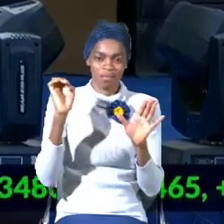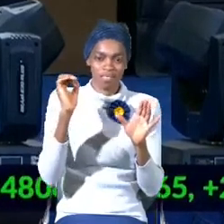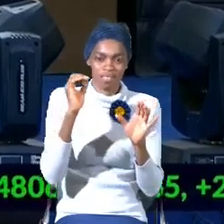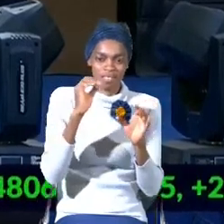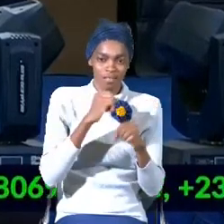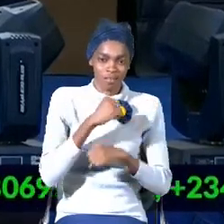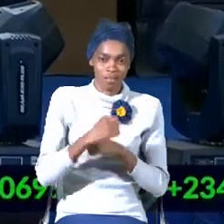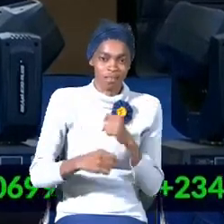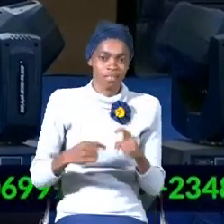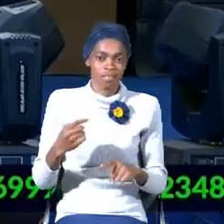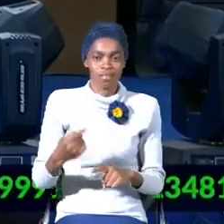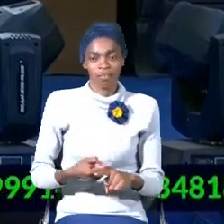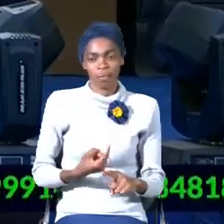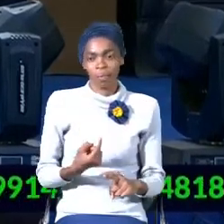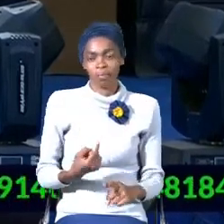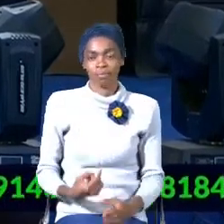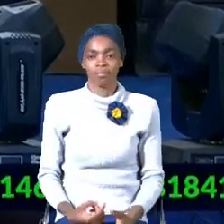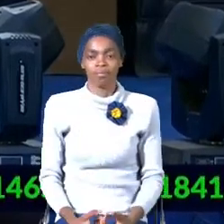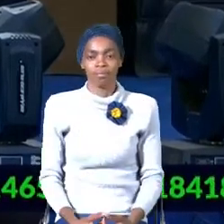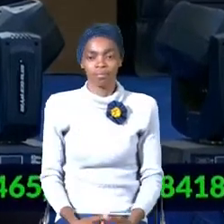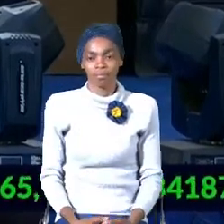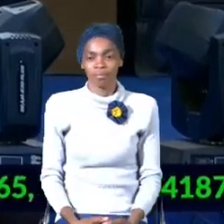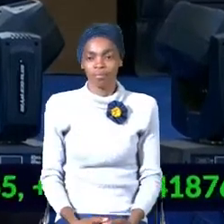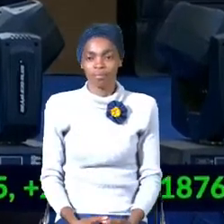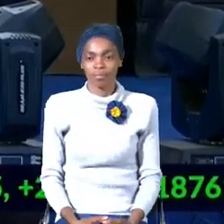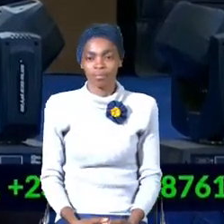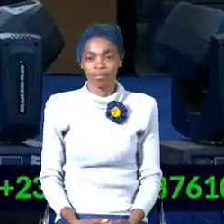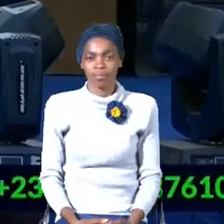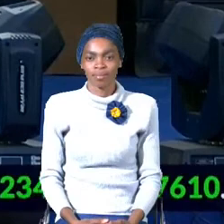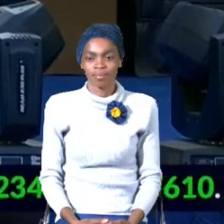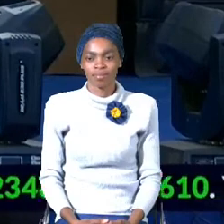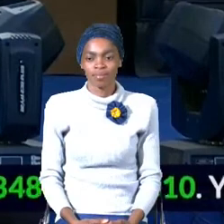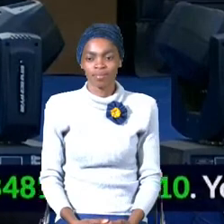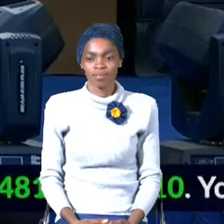tagged psychosomatic condition.